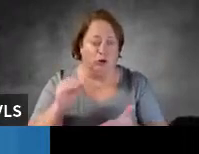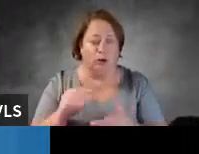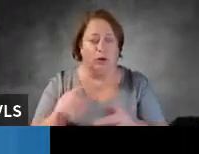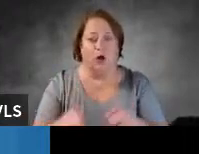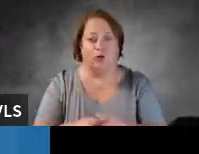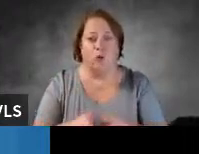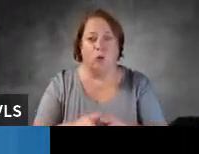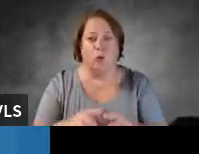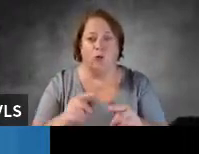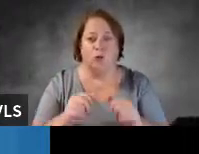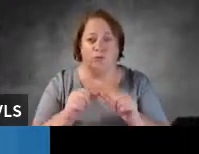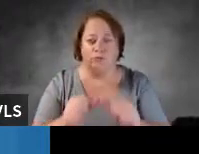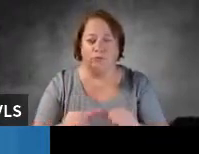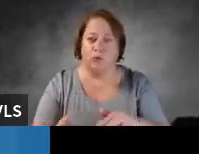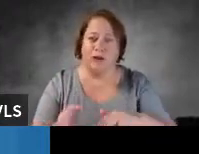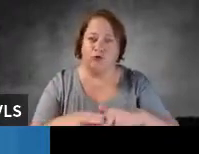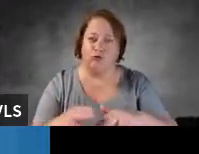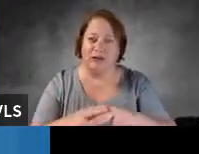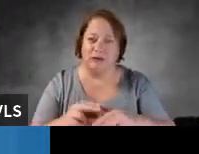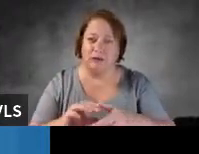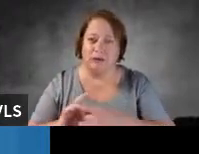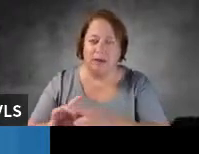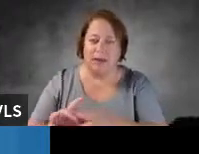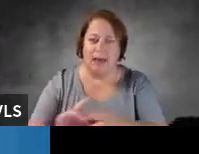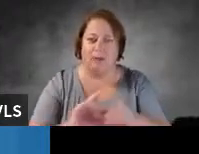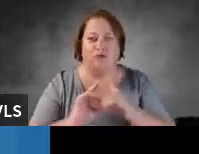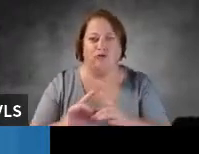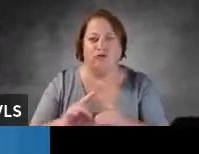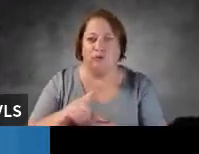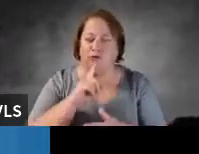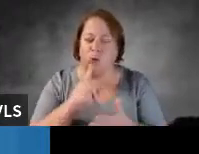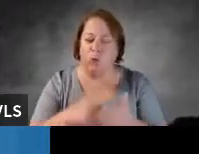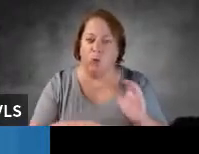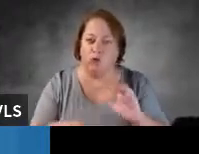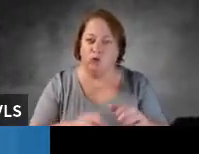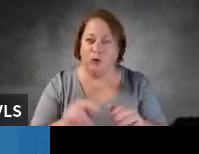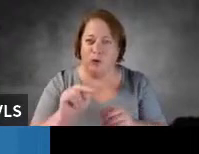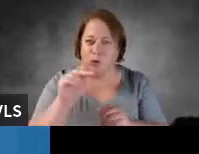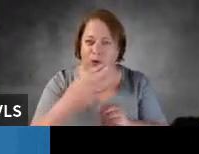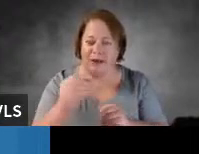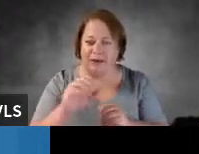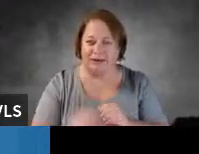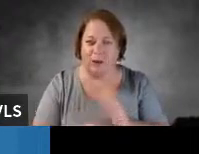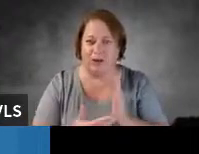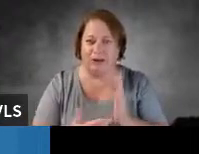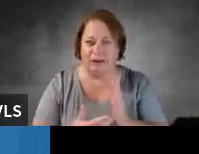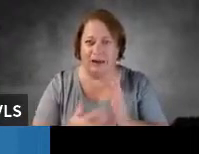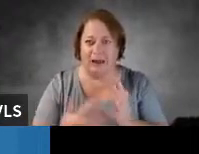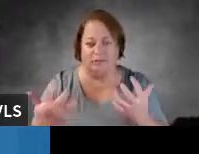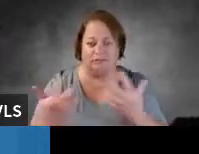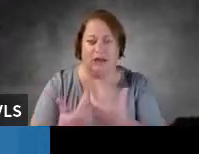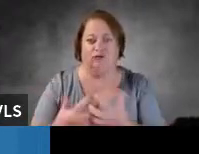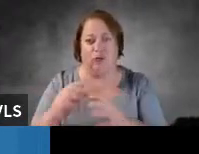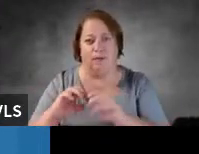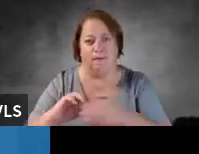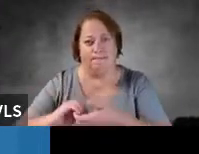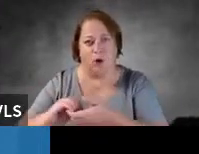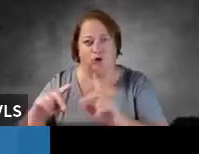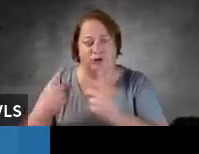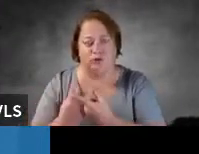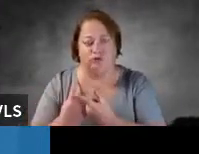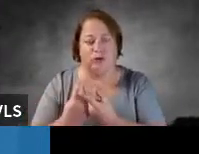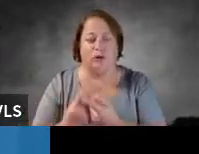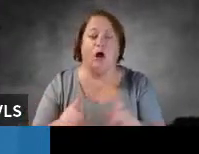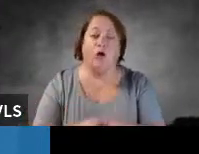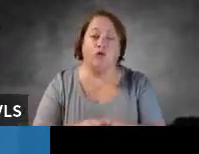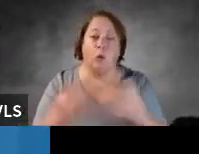to increase collaboration to ensure alignment between what we're doing at North and South Tech and in the partner district. Along the way, we're seeking student and